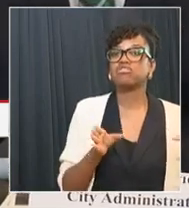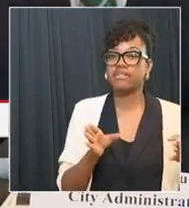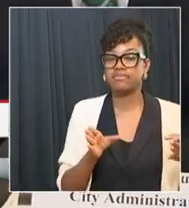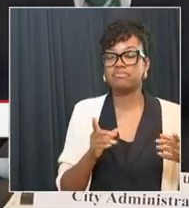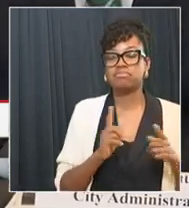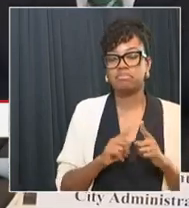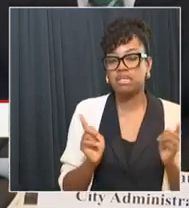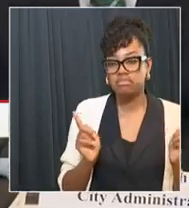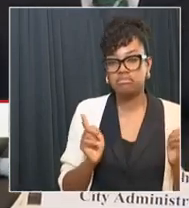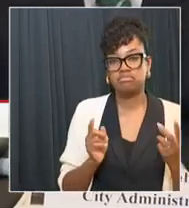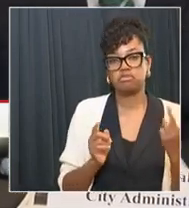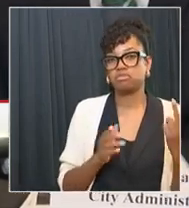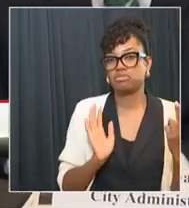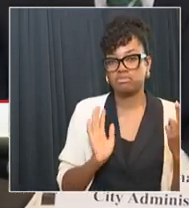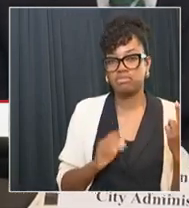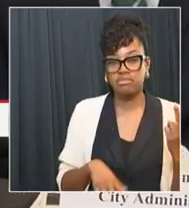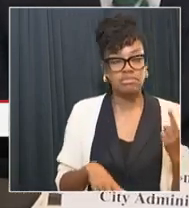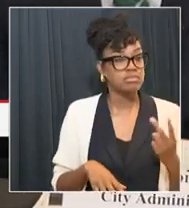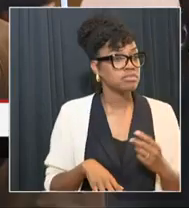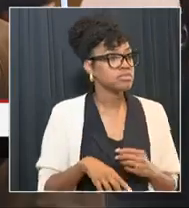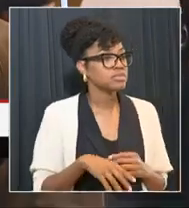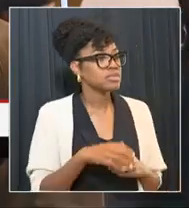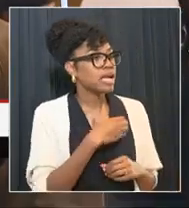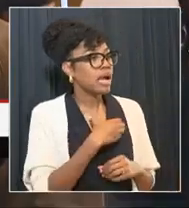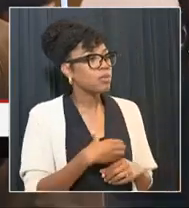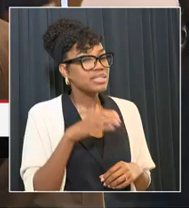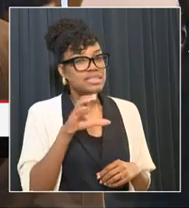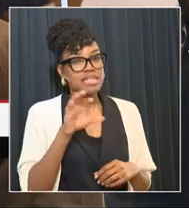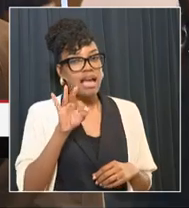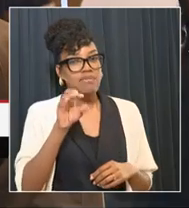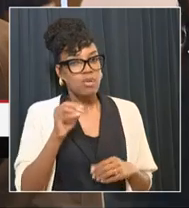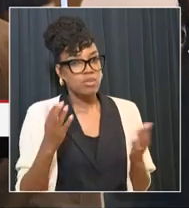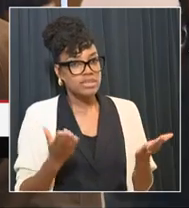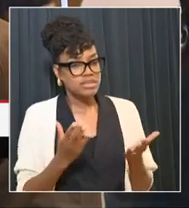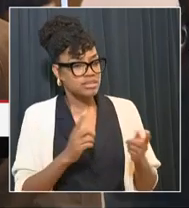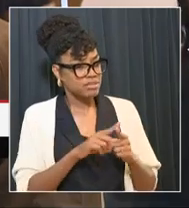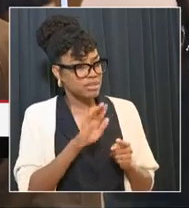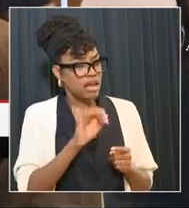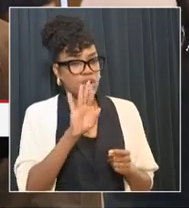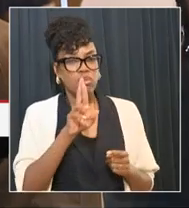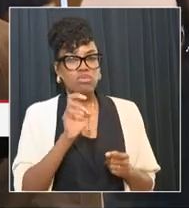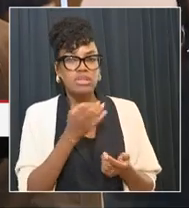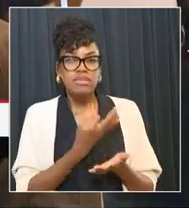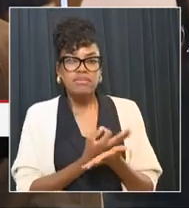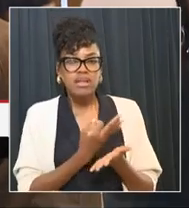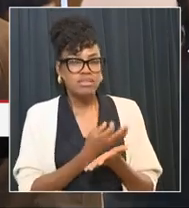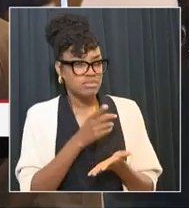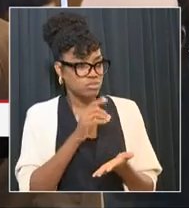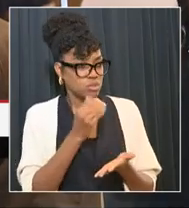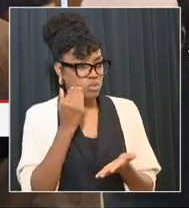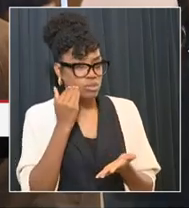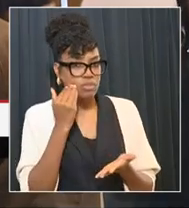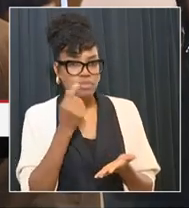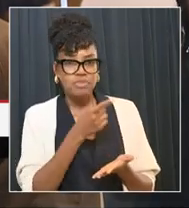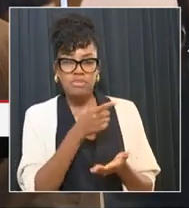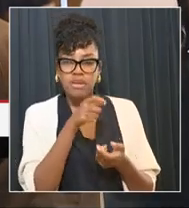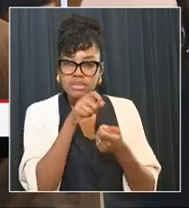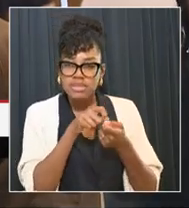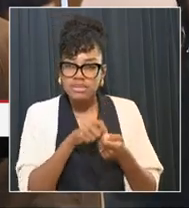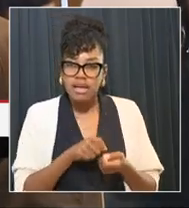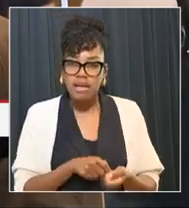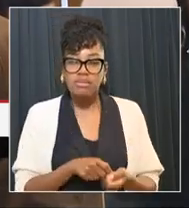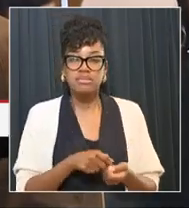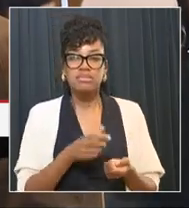in terms of, I mean, I wish the CFO was here, but the debt refinancing done, do we know the details of that? Will the city have to